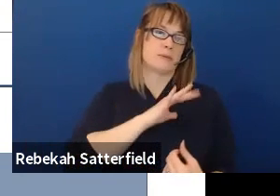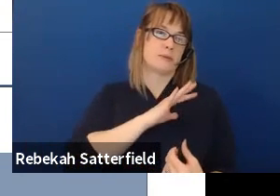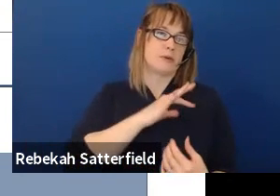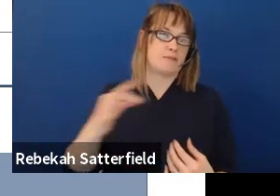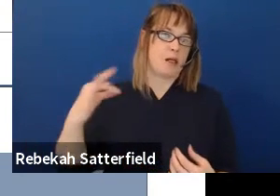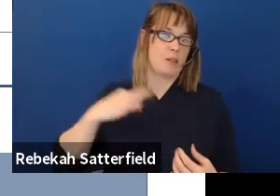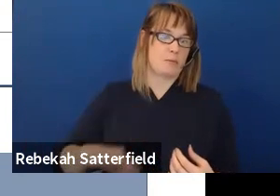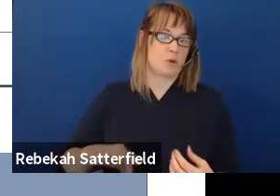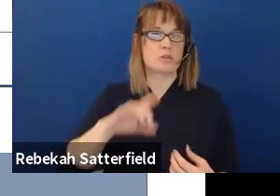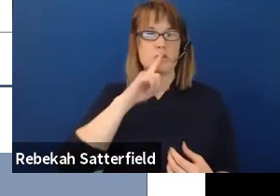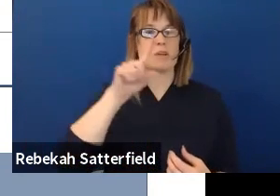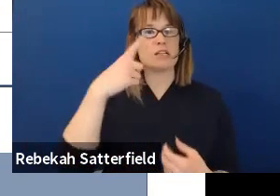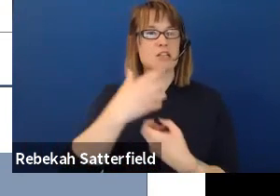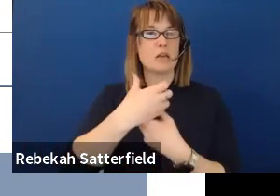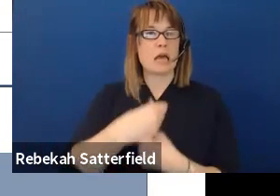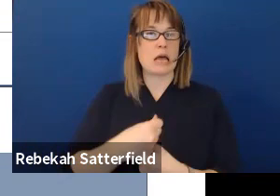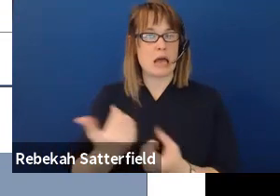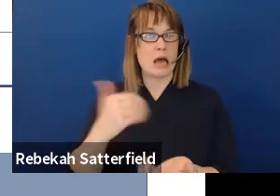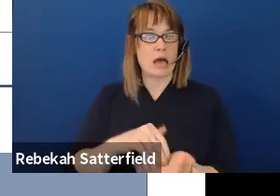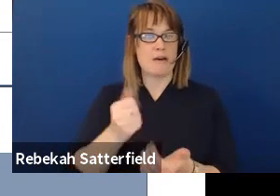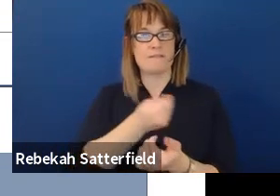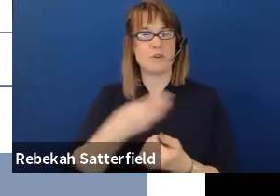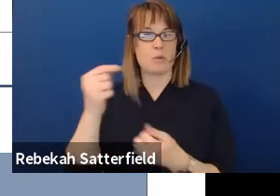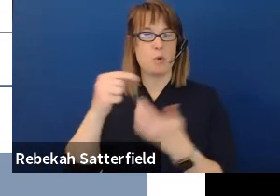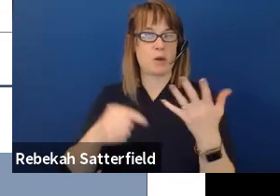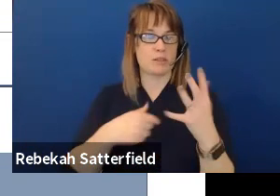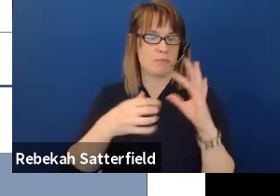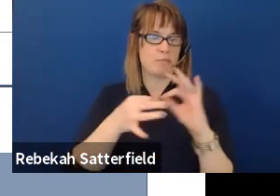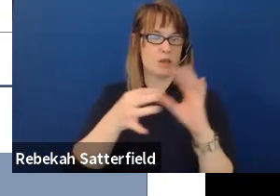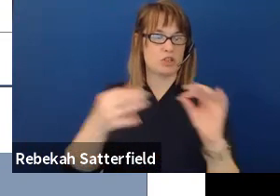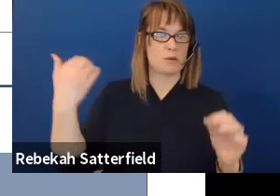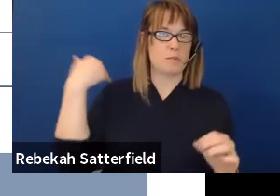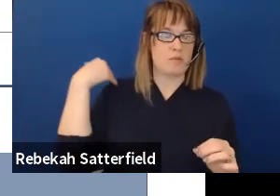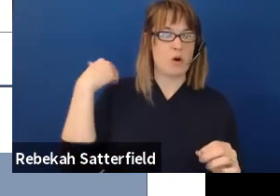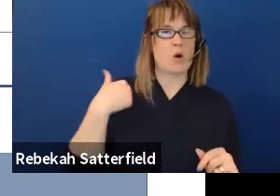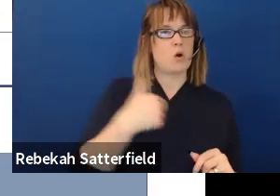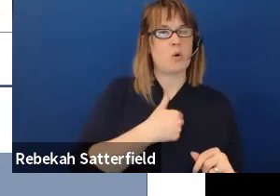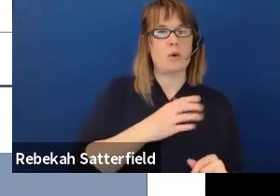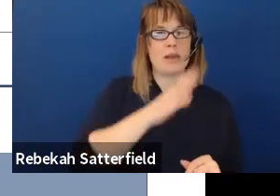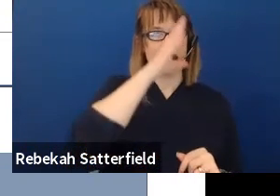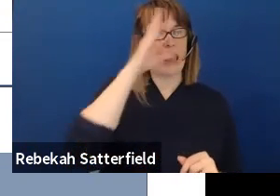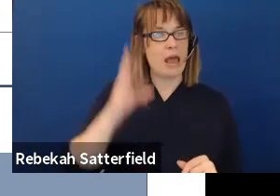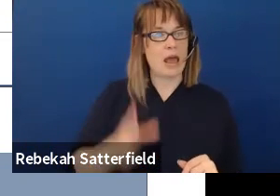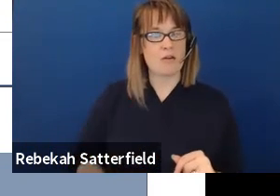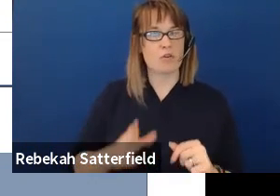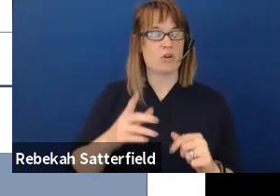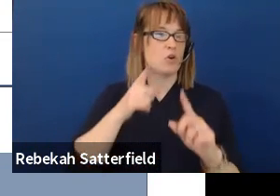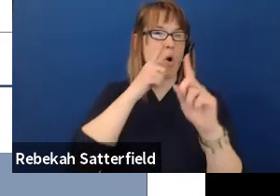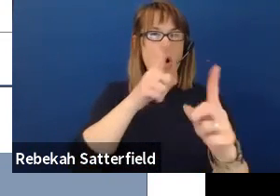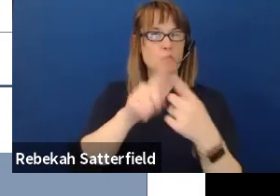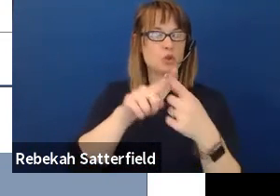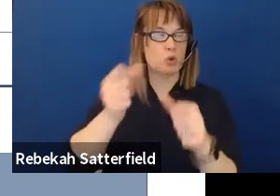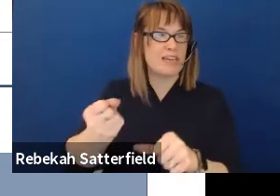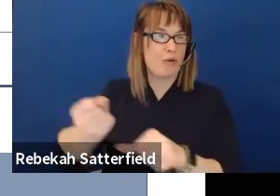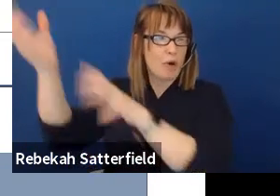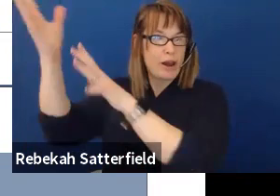So really just to recap a couple thoughts that I mentioned earlier, we never meant to replace in-person care, but really